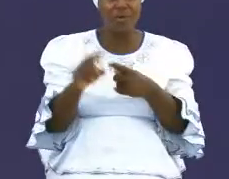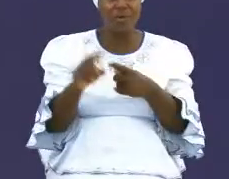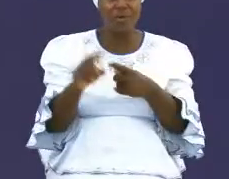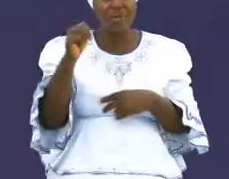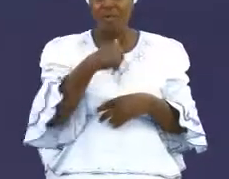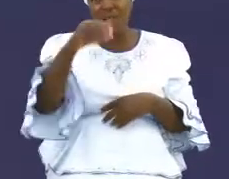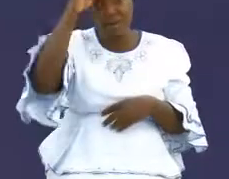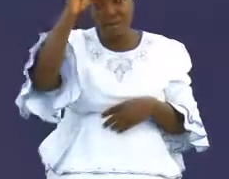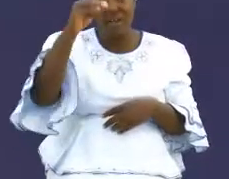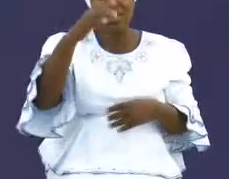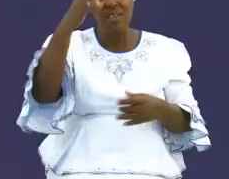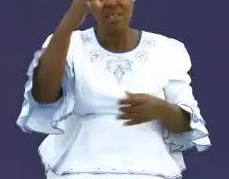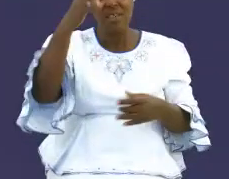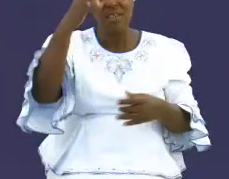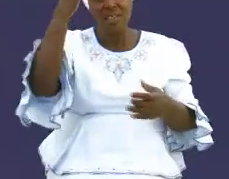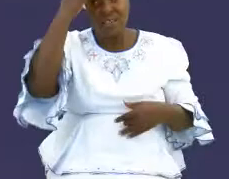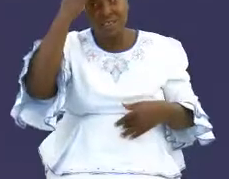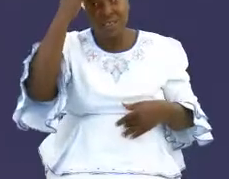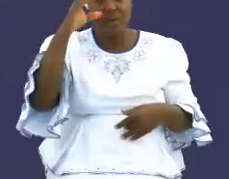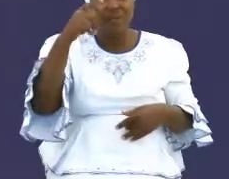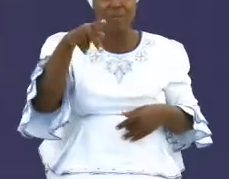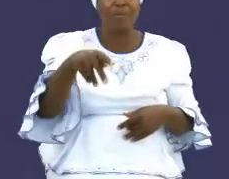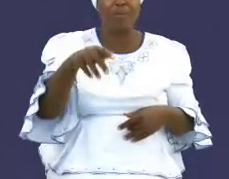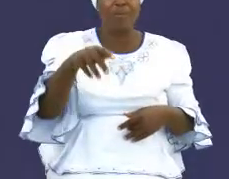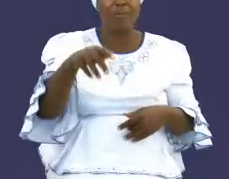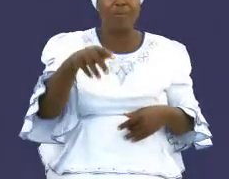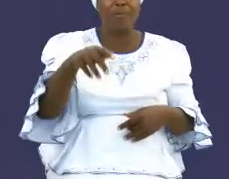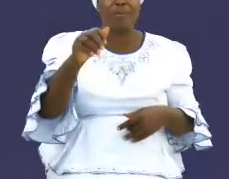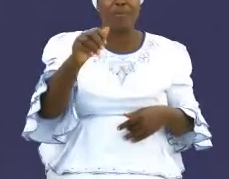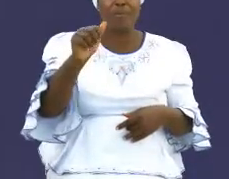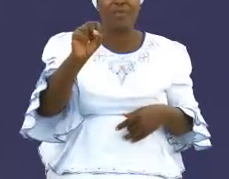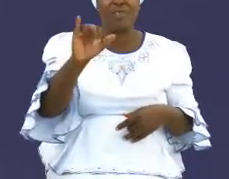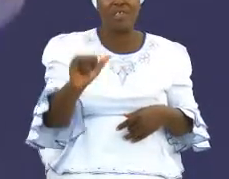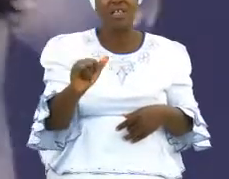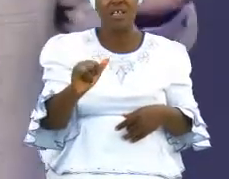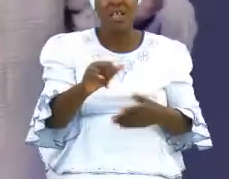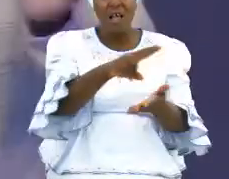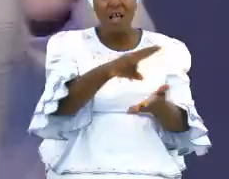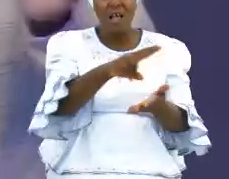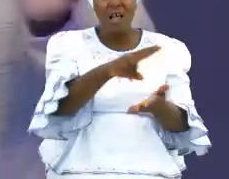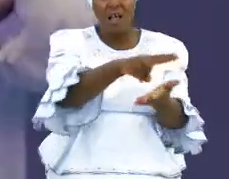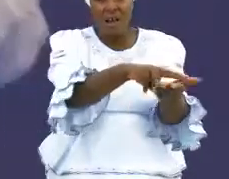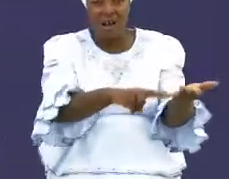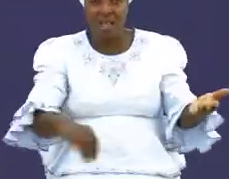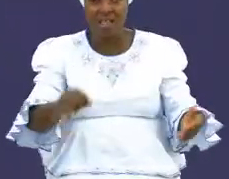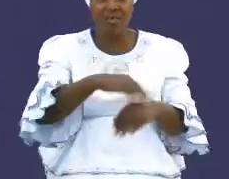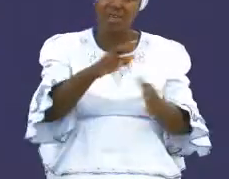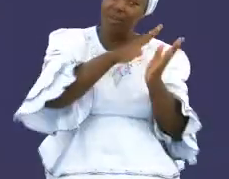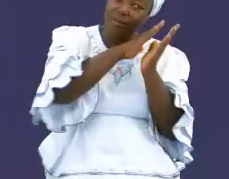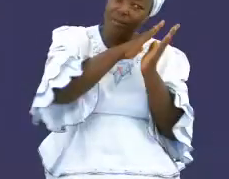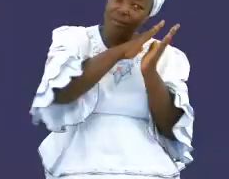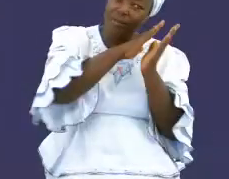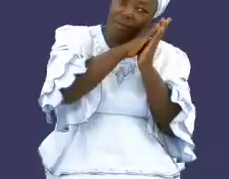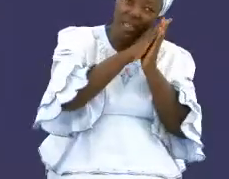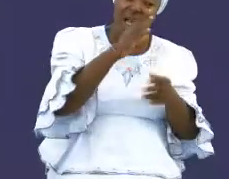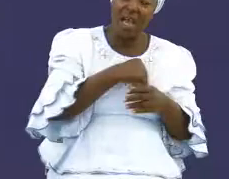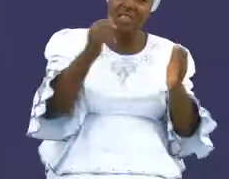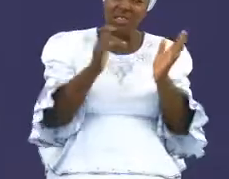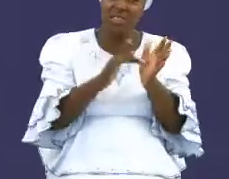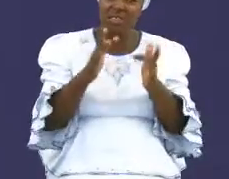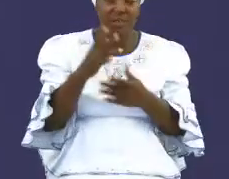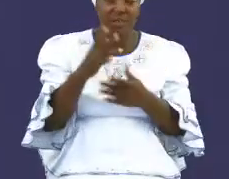man sick of the palsy, lying on a bed. And Jesus, seeing their